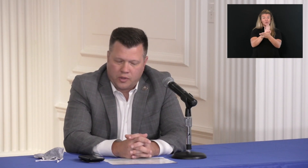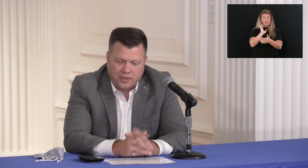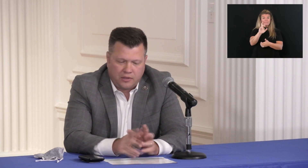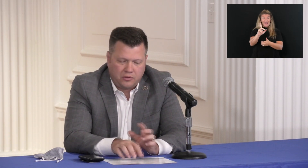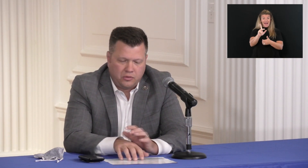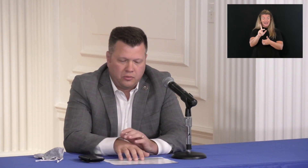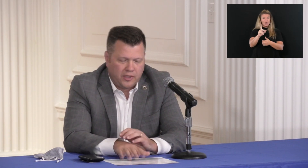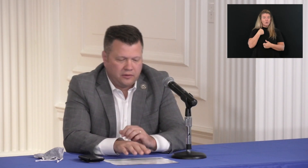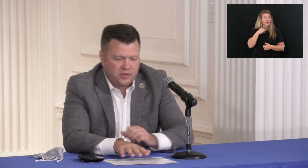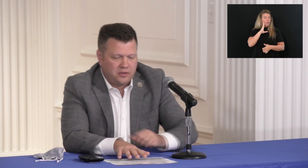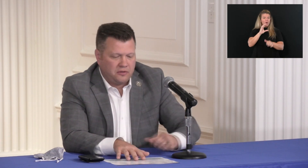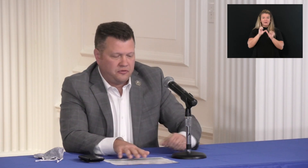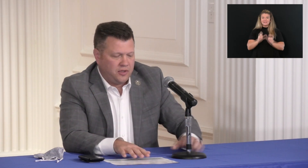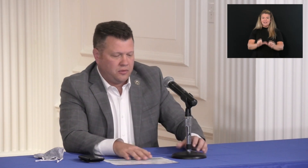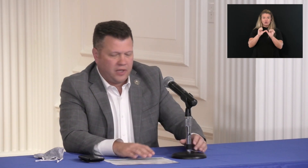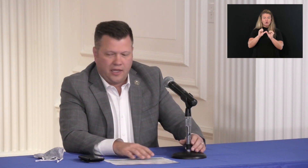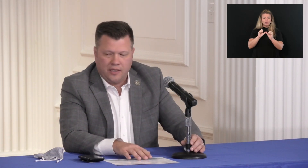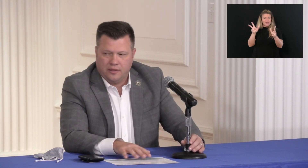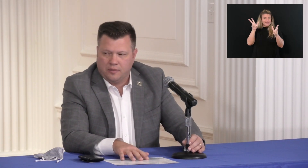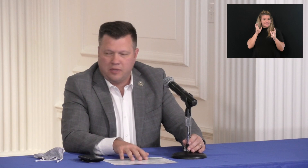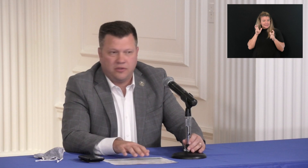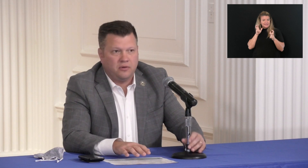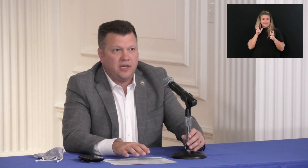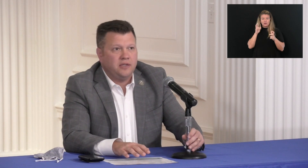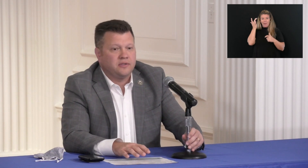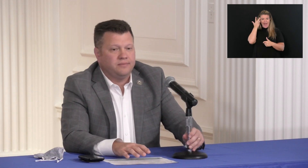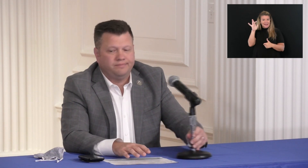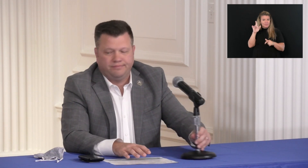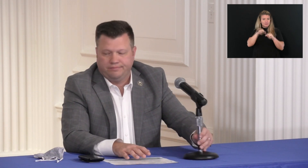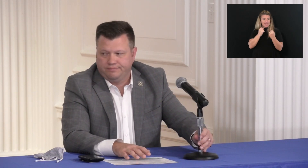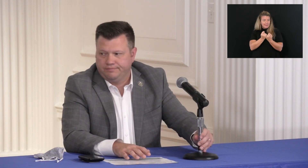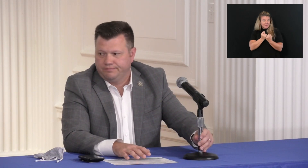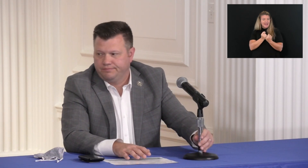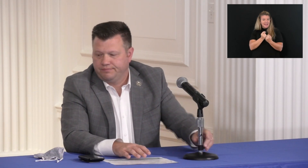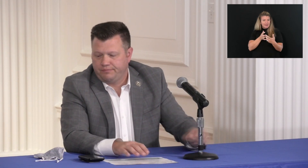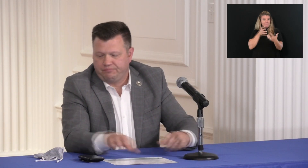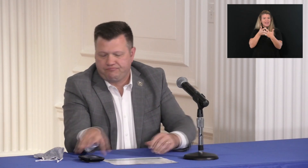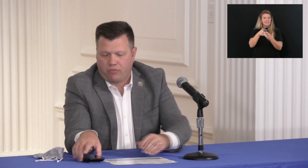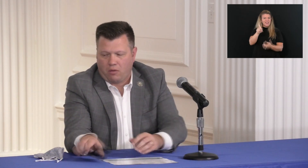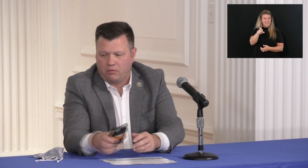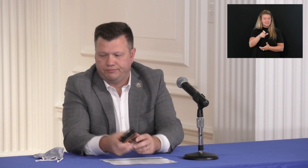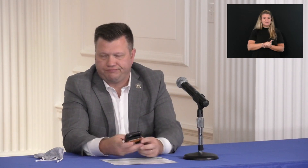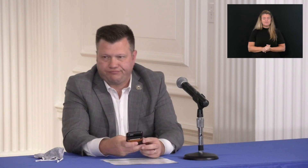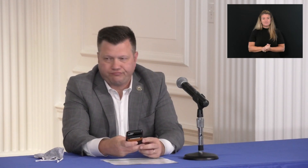we'll continue to listen to the field and meet their needs.